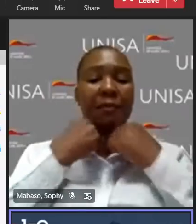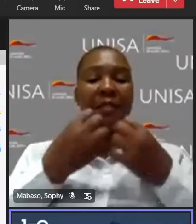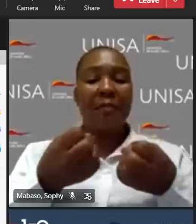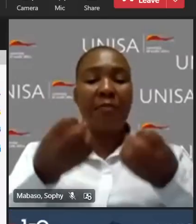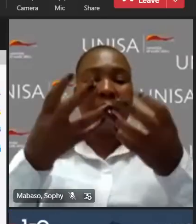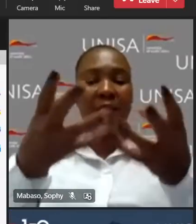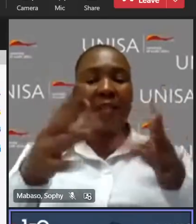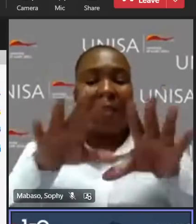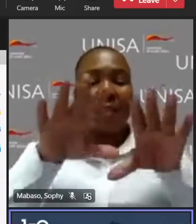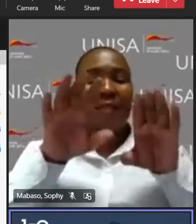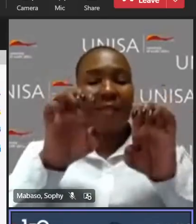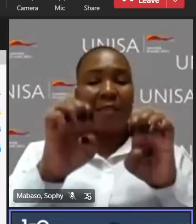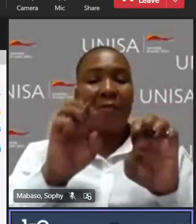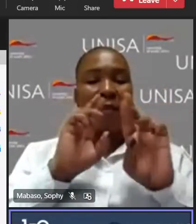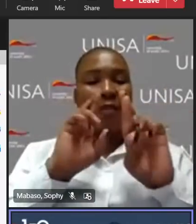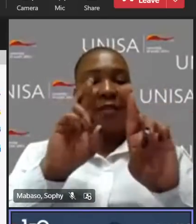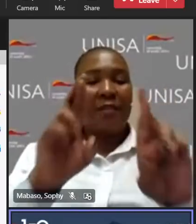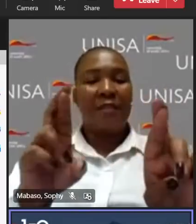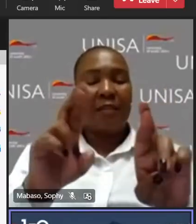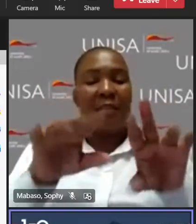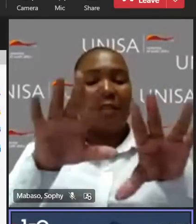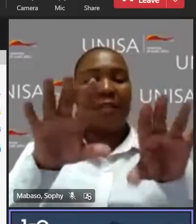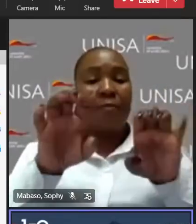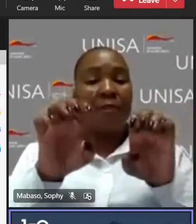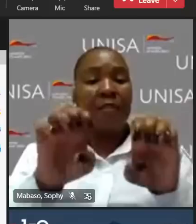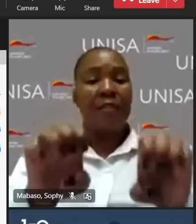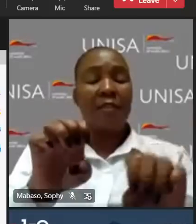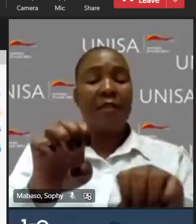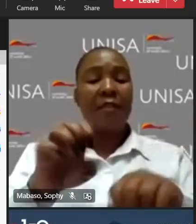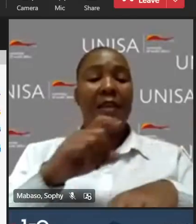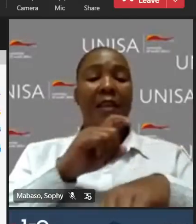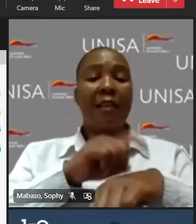results, examination timetable,